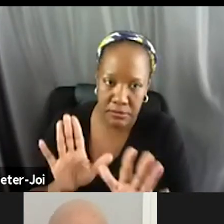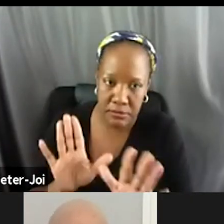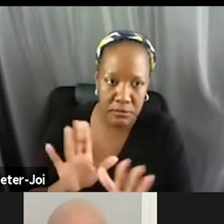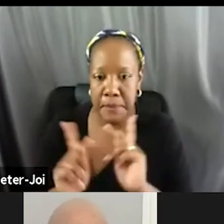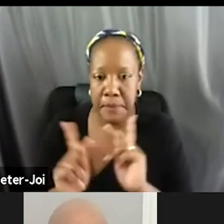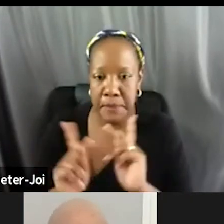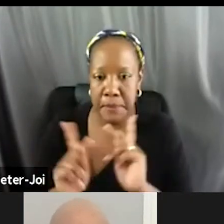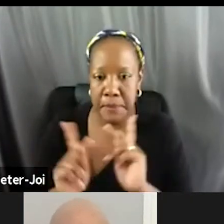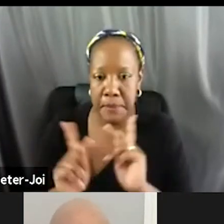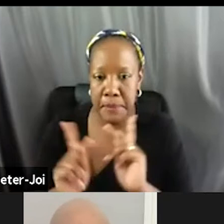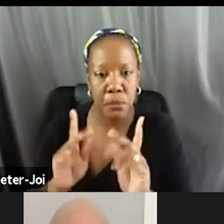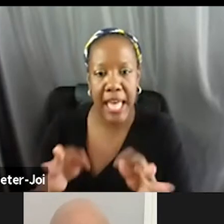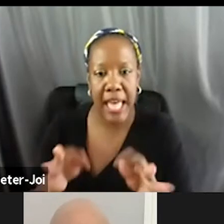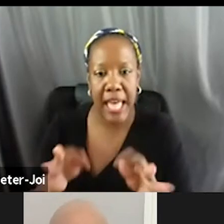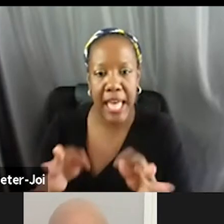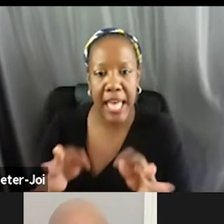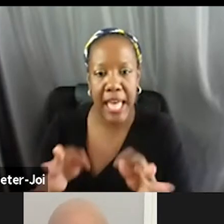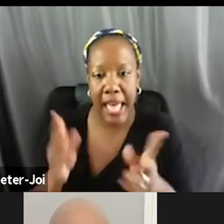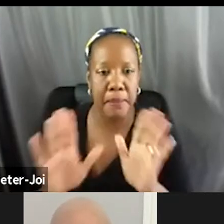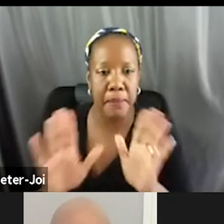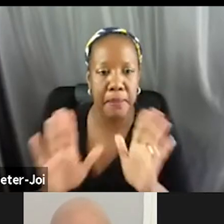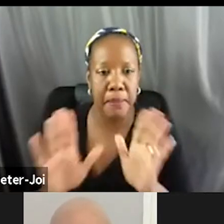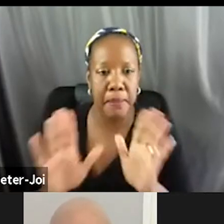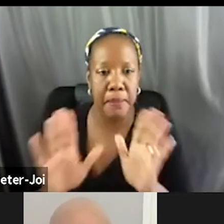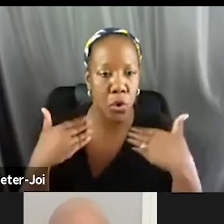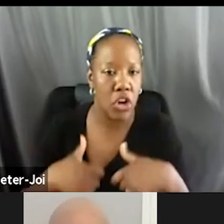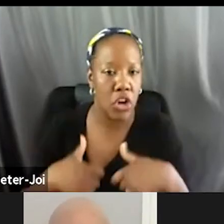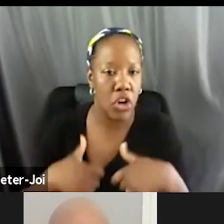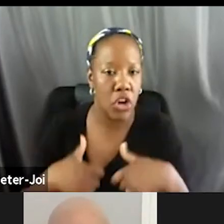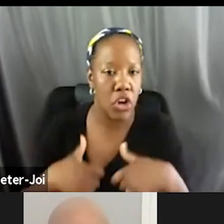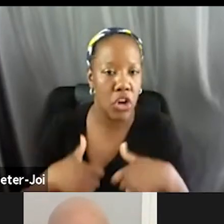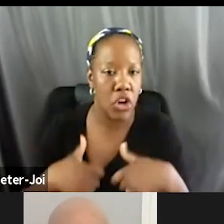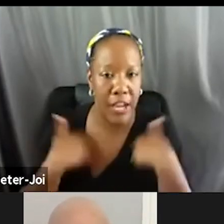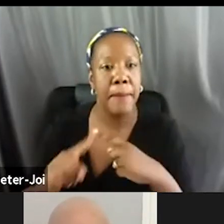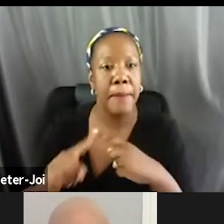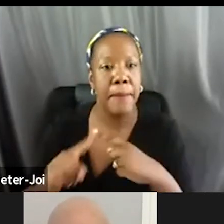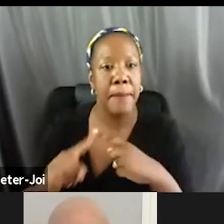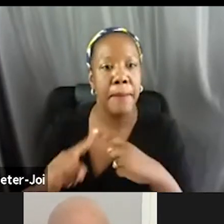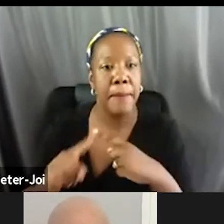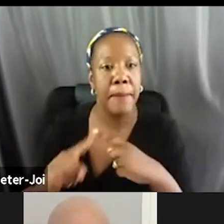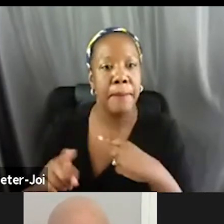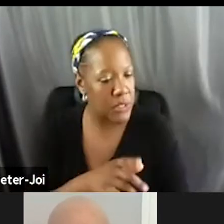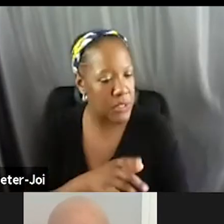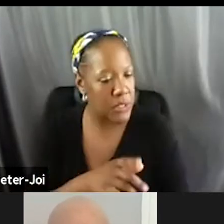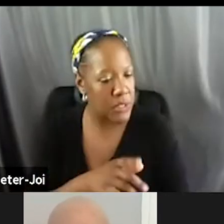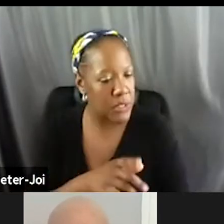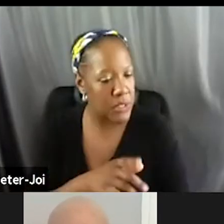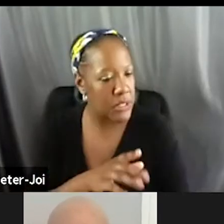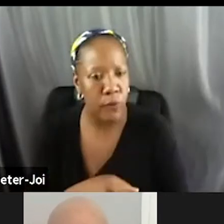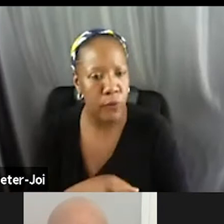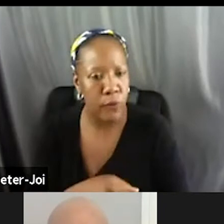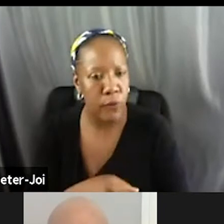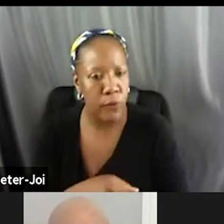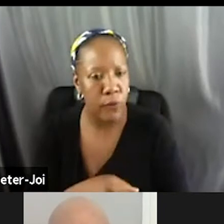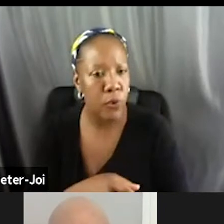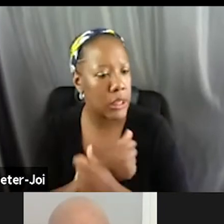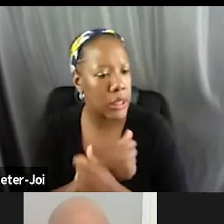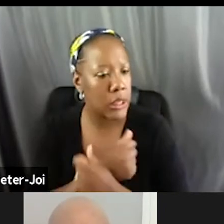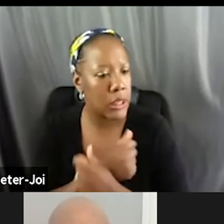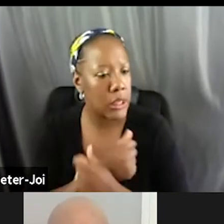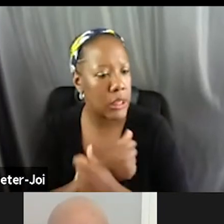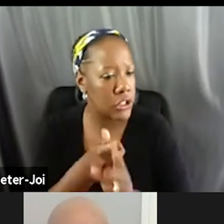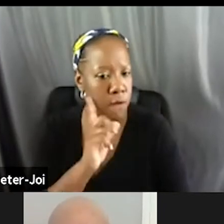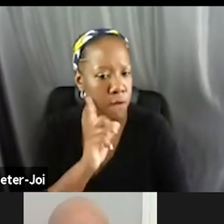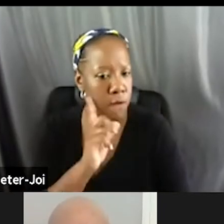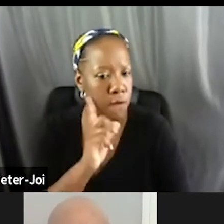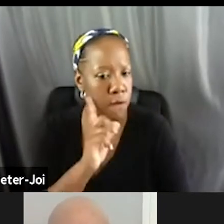anything with themselves, their bodies, their lives, but he was really adamant about learning to embrace and love who I am just as I am.